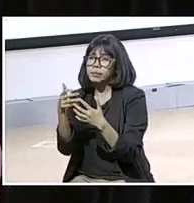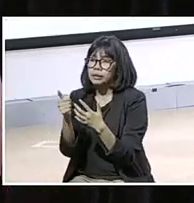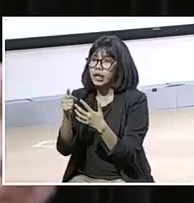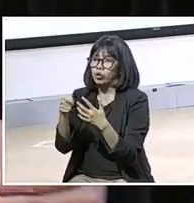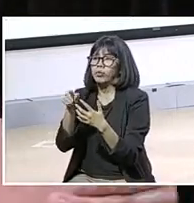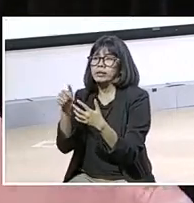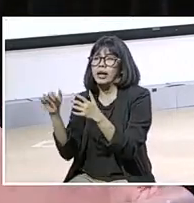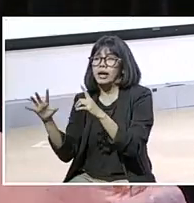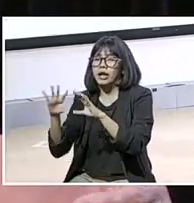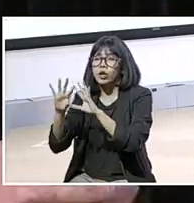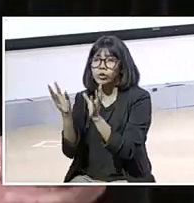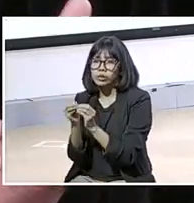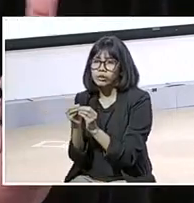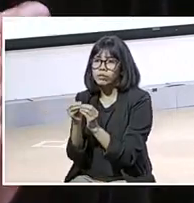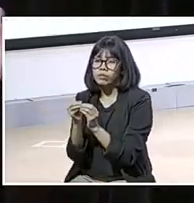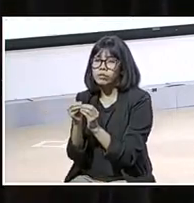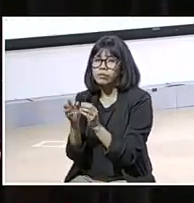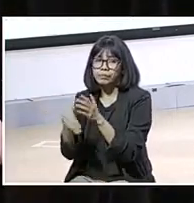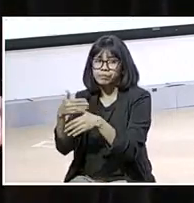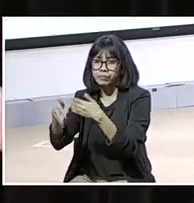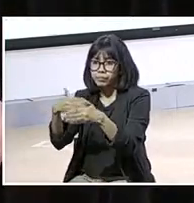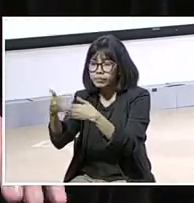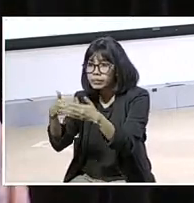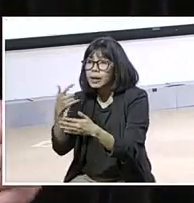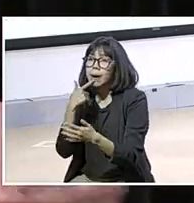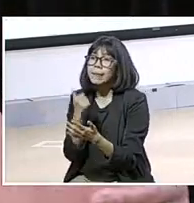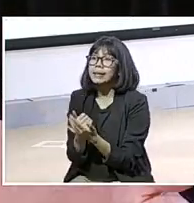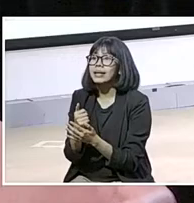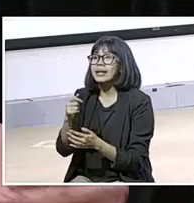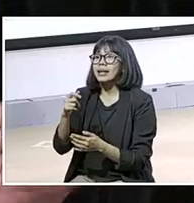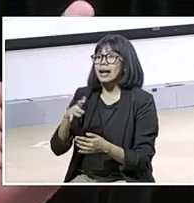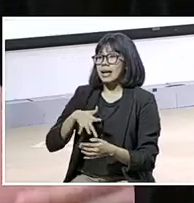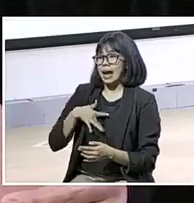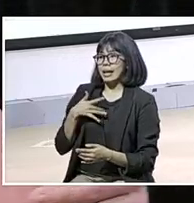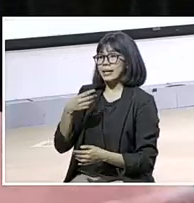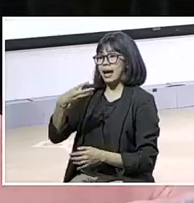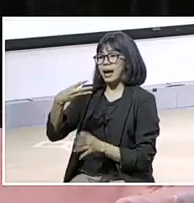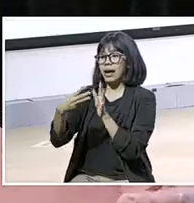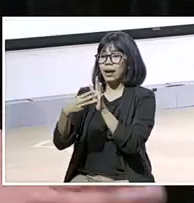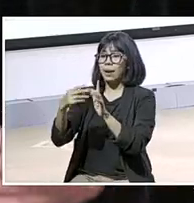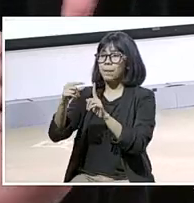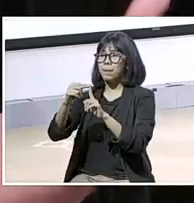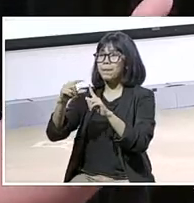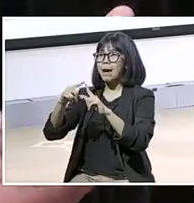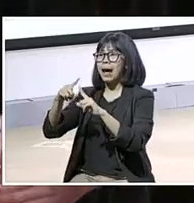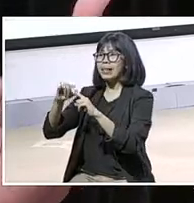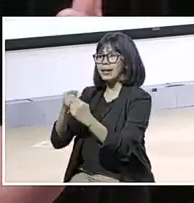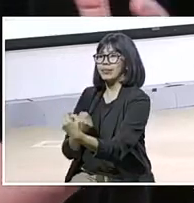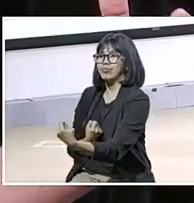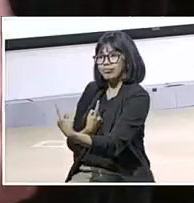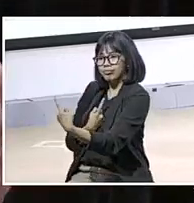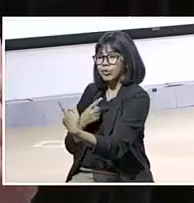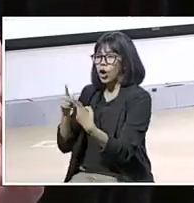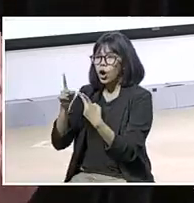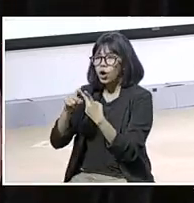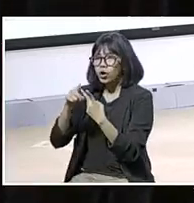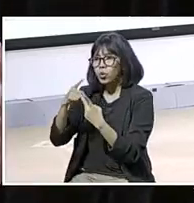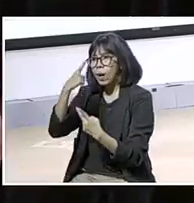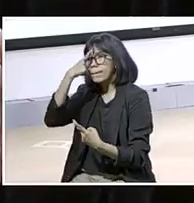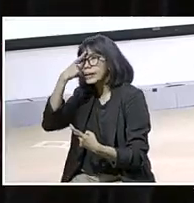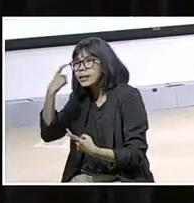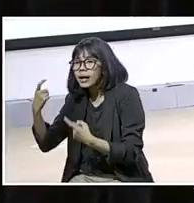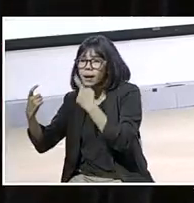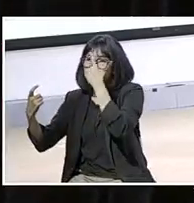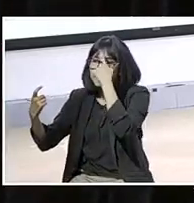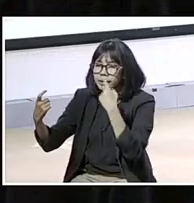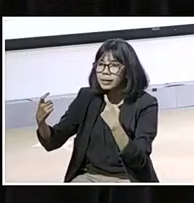they become more empathetic, and empathy and compassion and self-awareness and emotional intelligence is really what's going to make